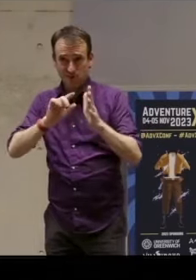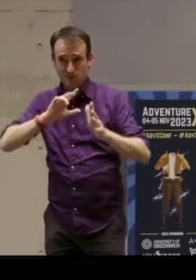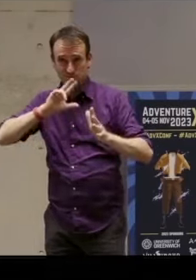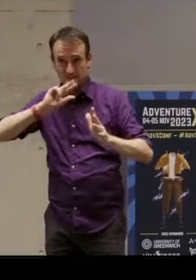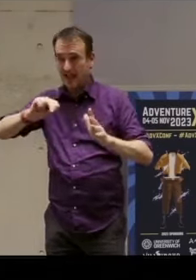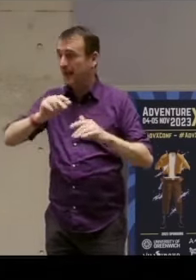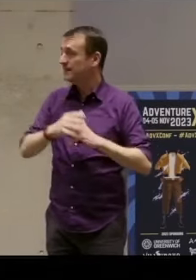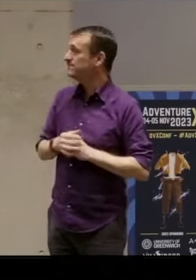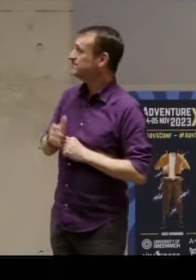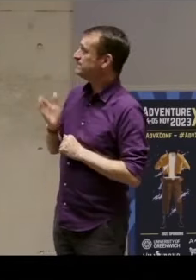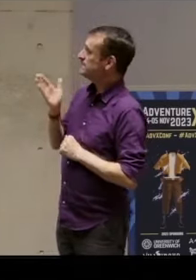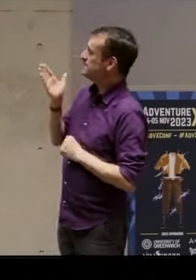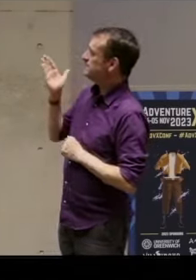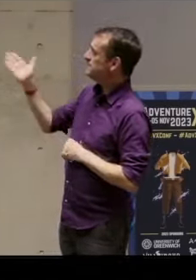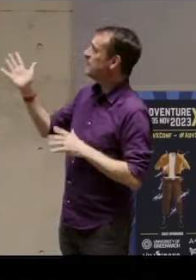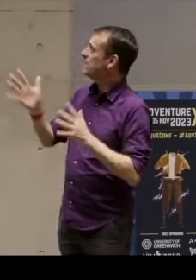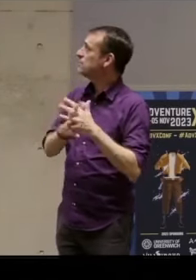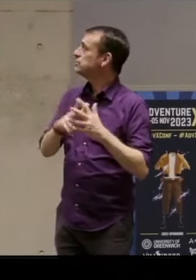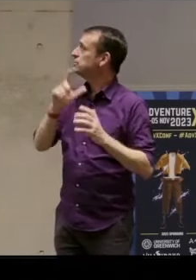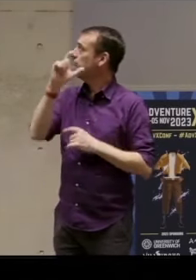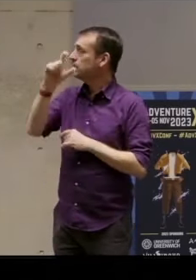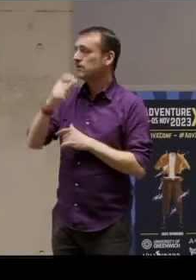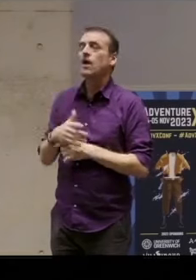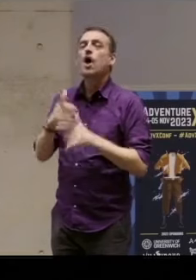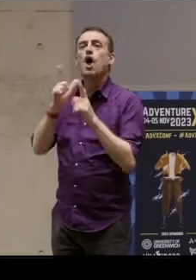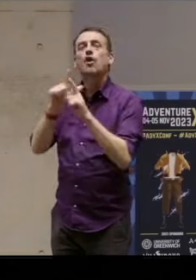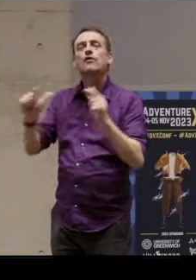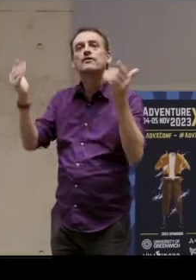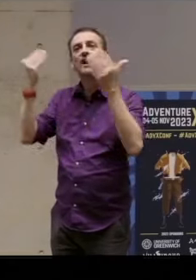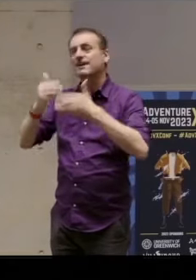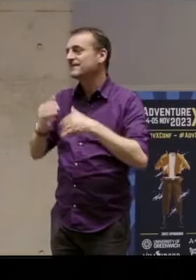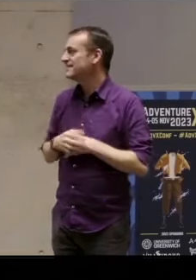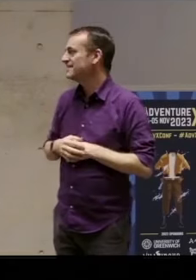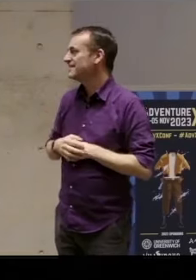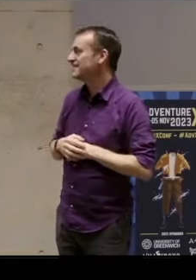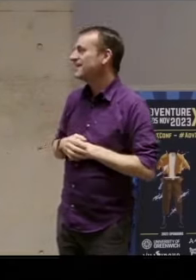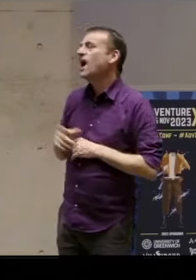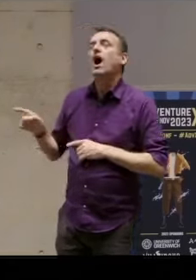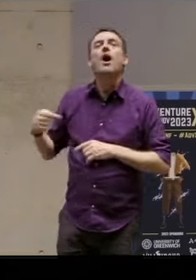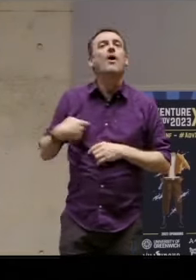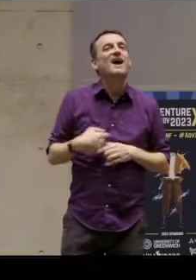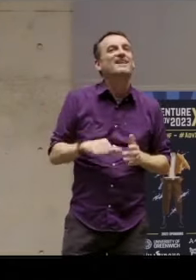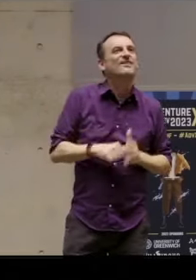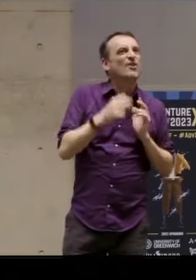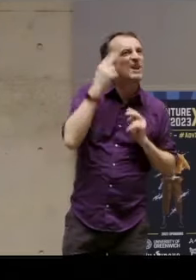Wachi Ciemności, Lord of the Darkness. All the hard names are on him.